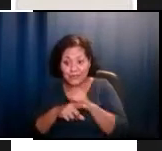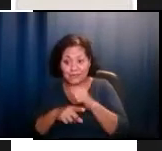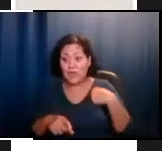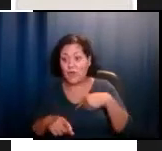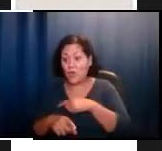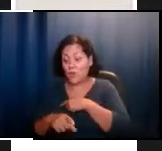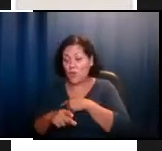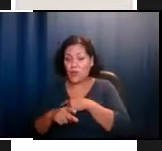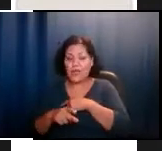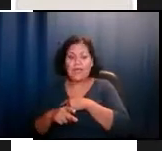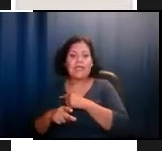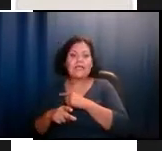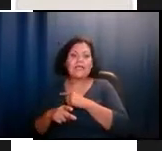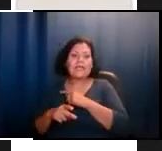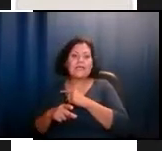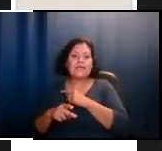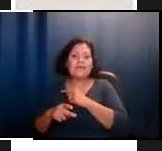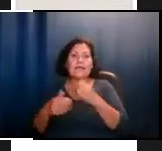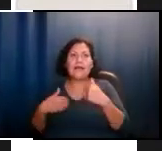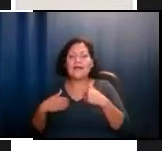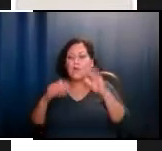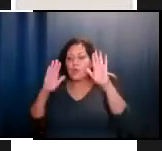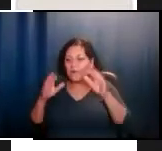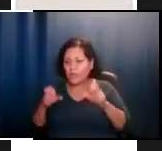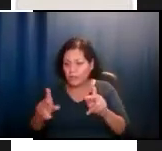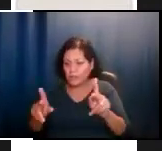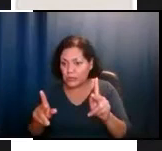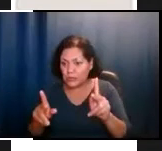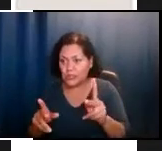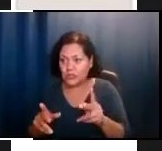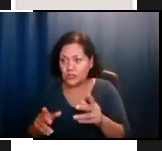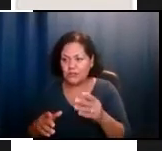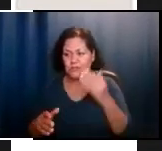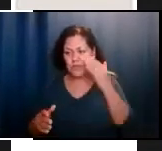a really great opportunity to get to know our